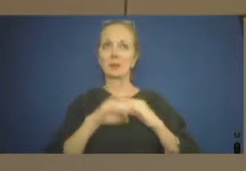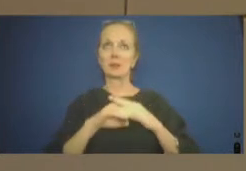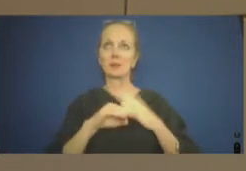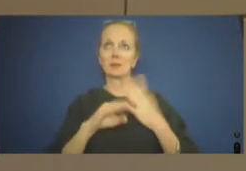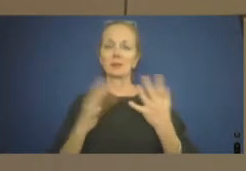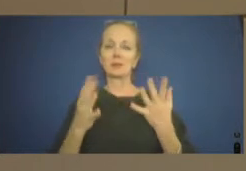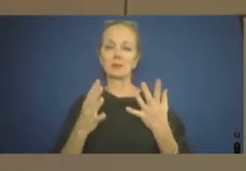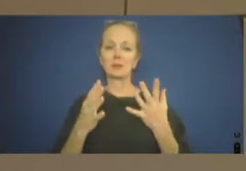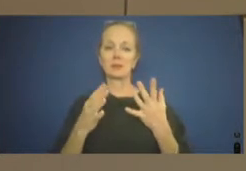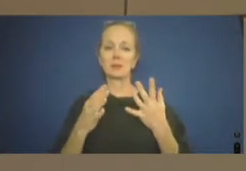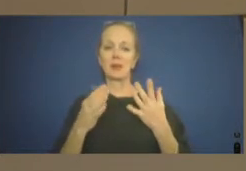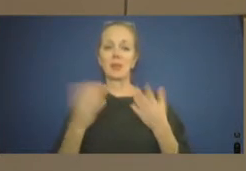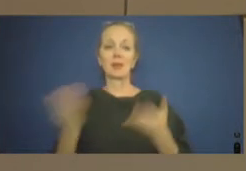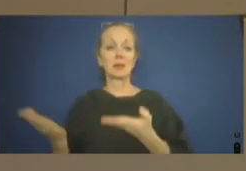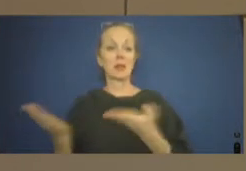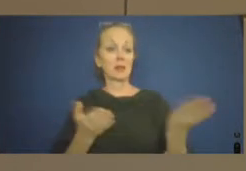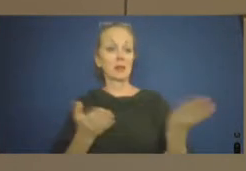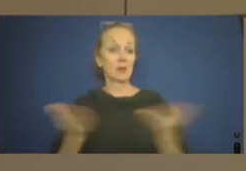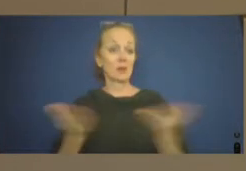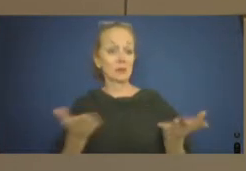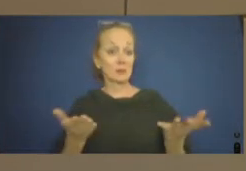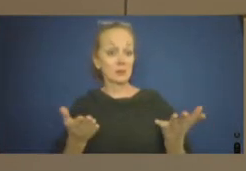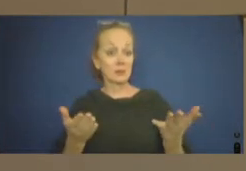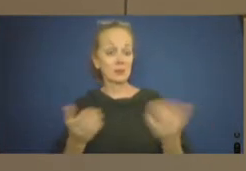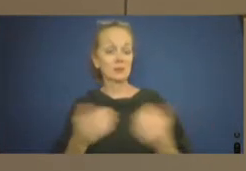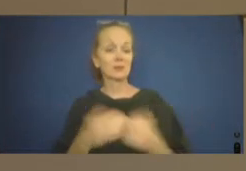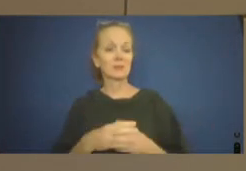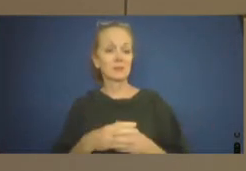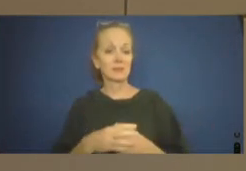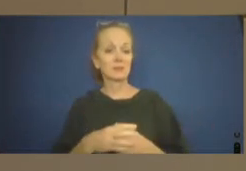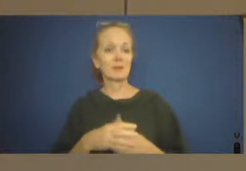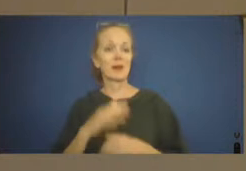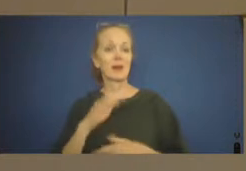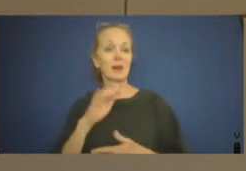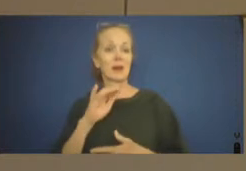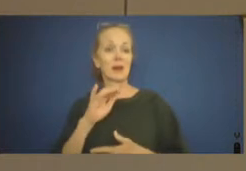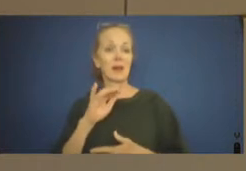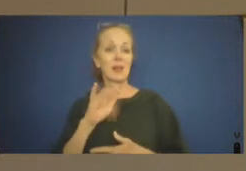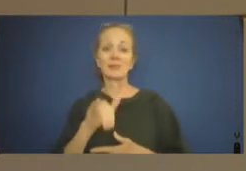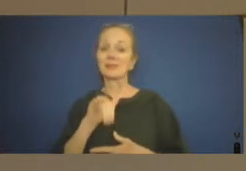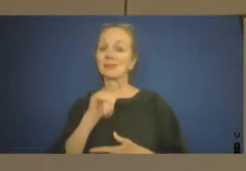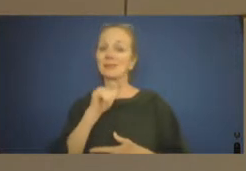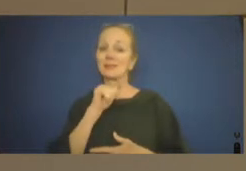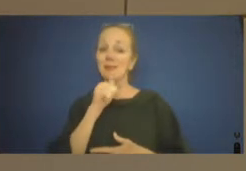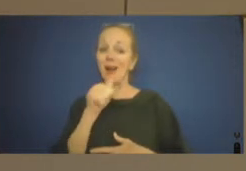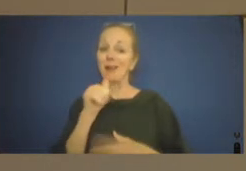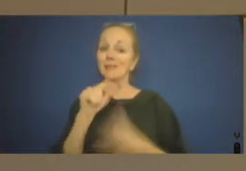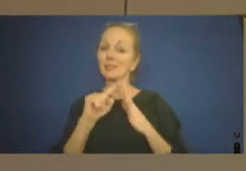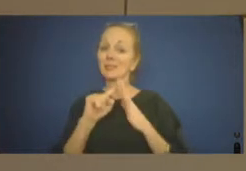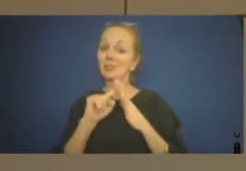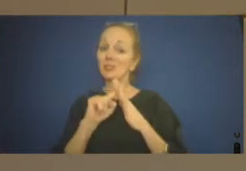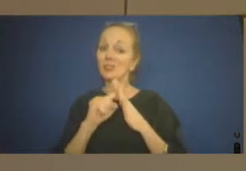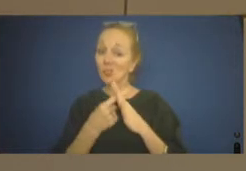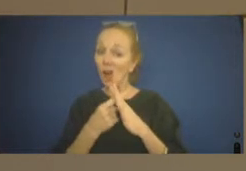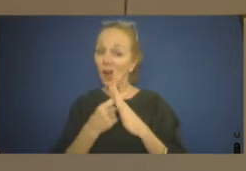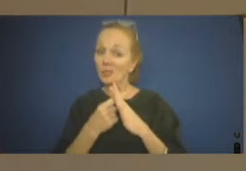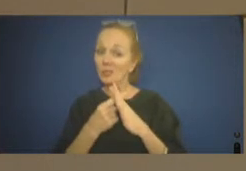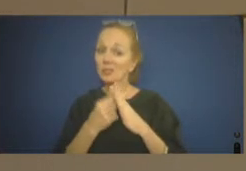the deliveries or have deliveries. I mean, that's a non-starter for most of us, I think.